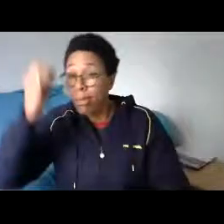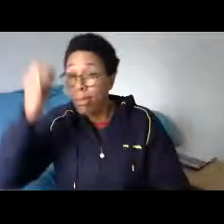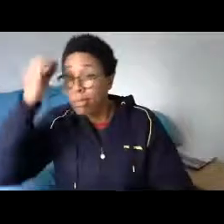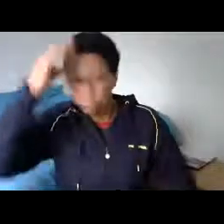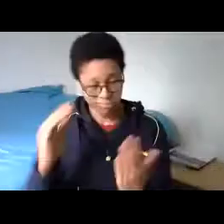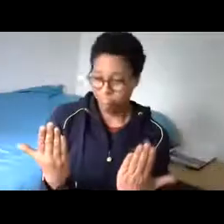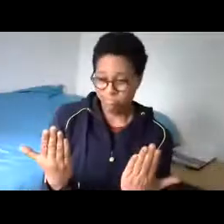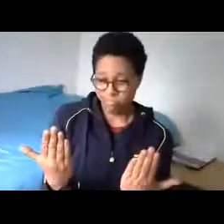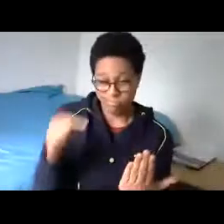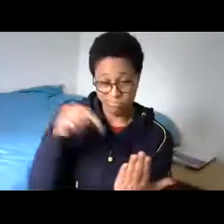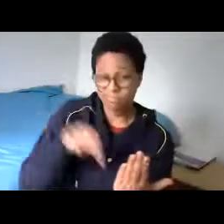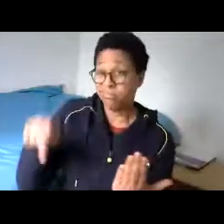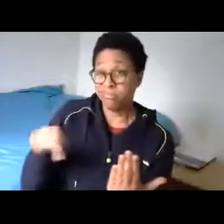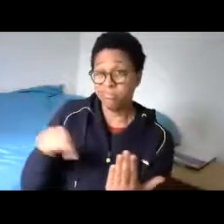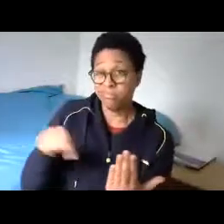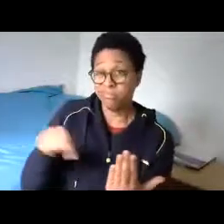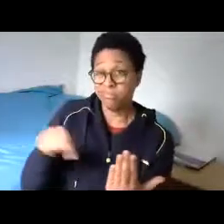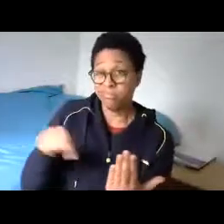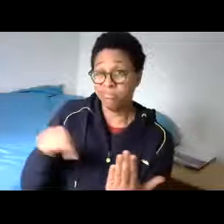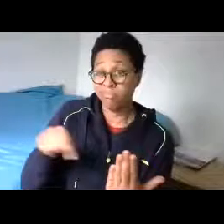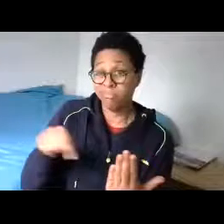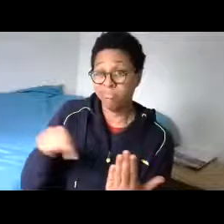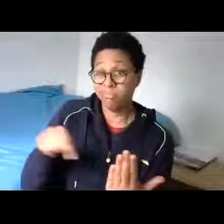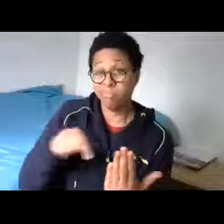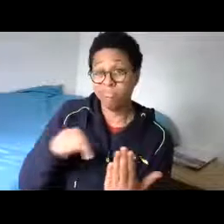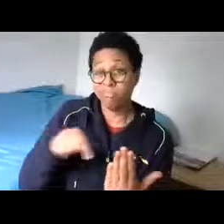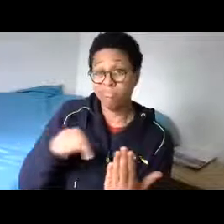just understand what you're talking about.